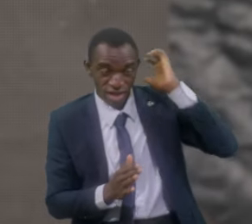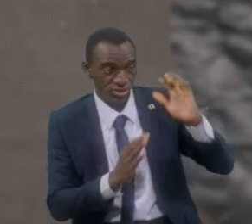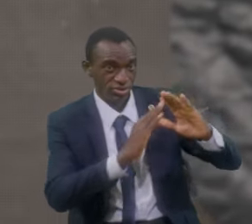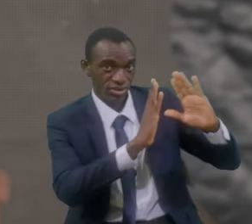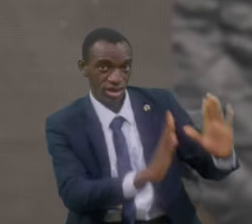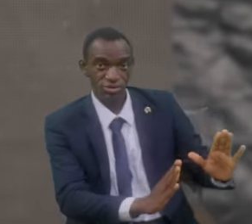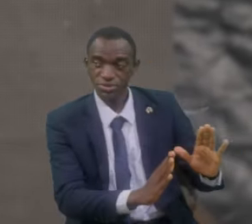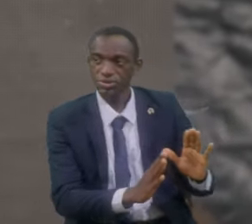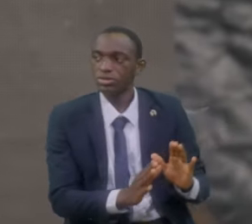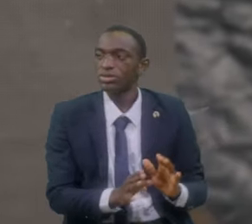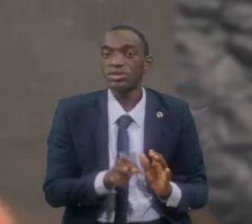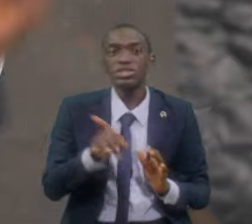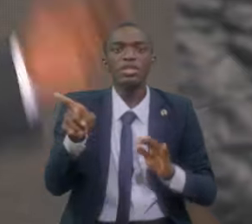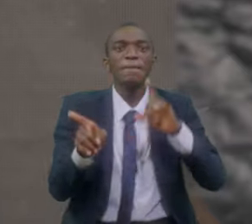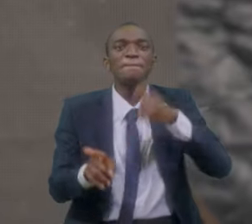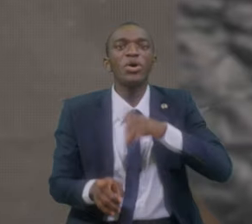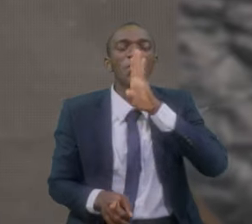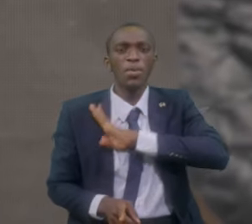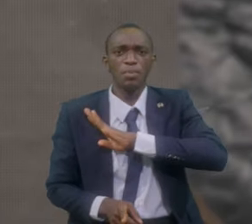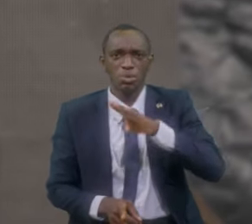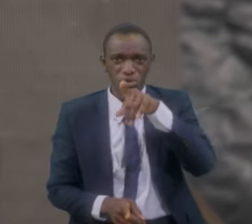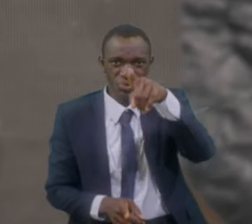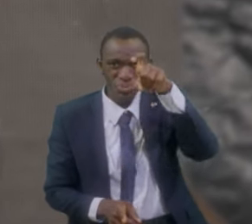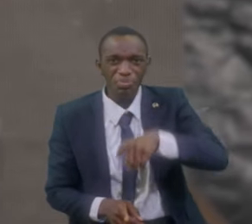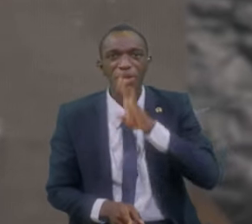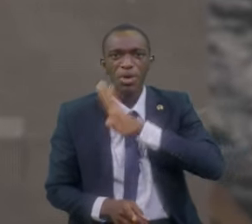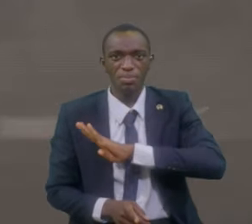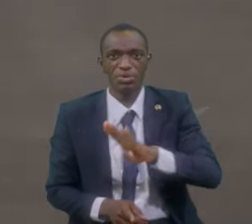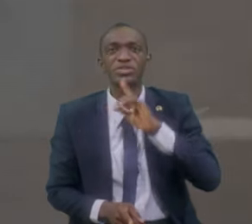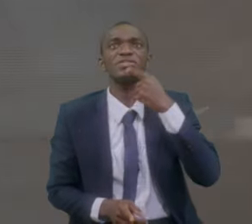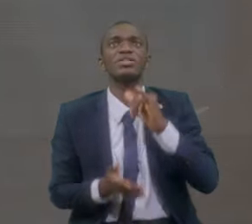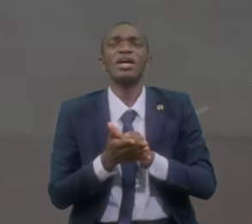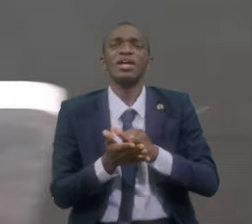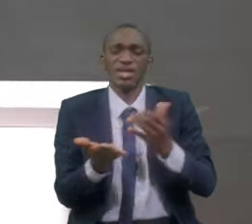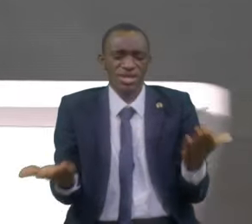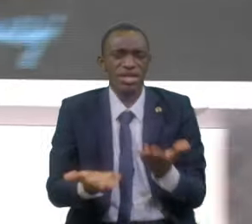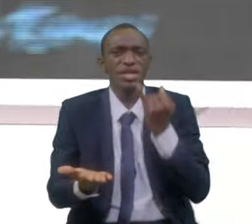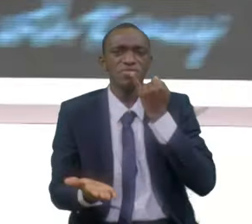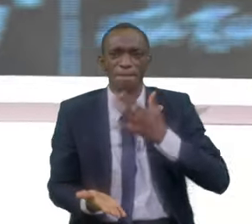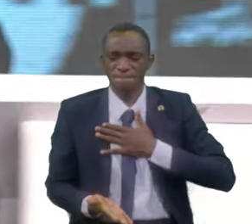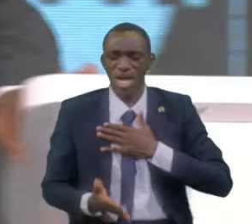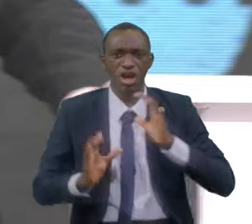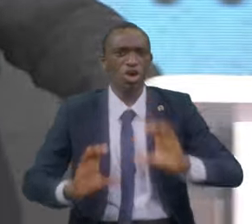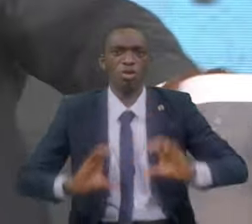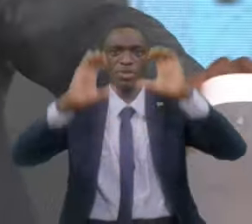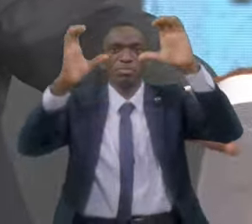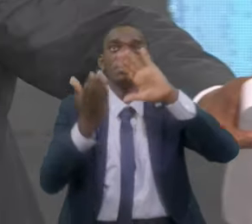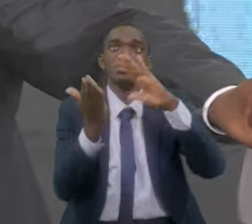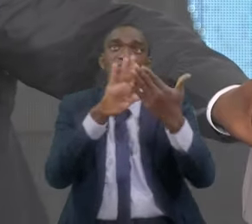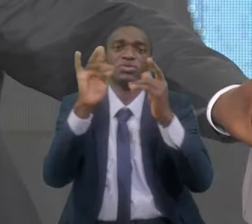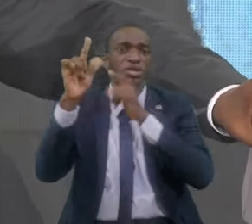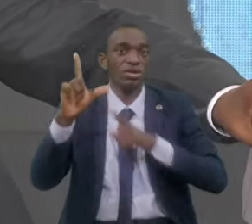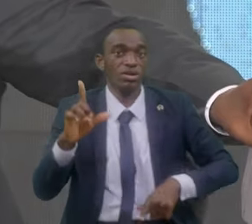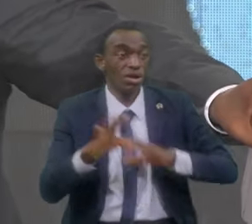say, here is my commitment before the Lord, and let all the lion's dens in